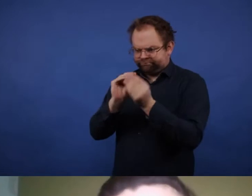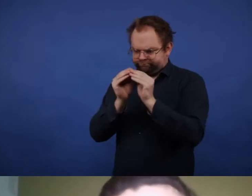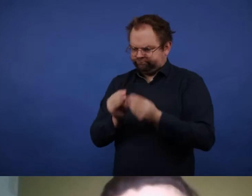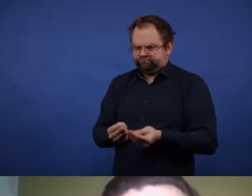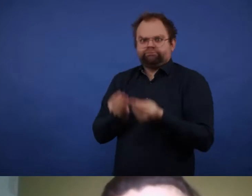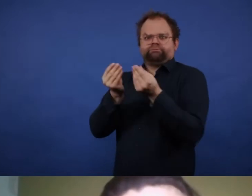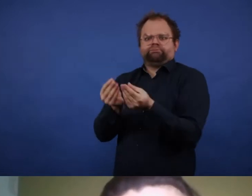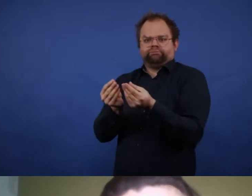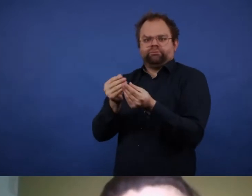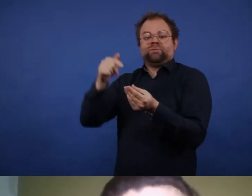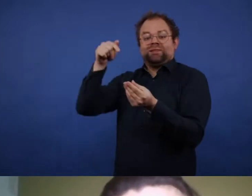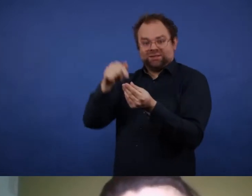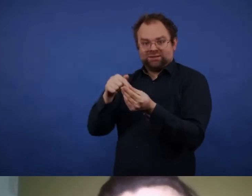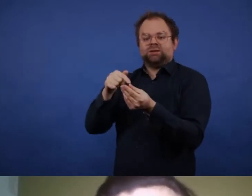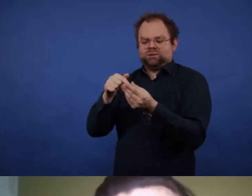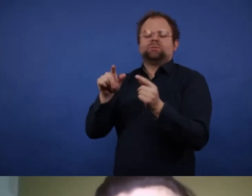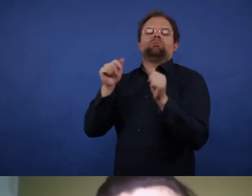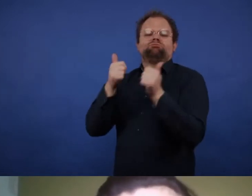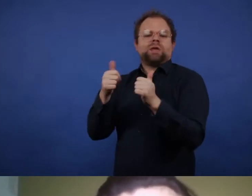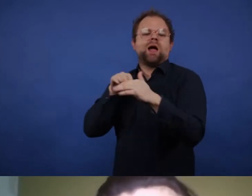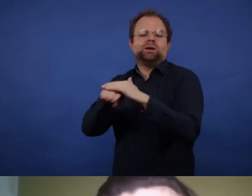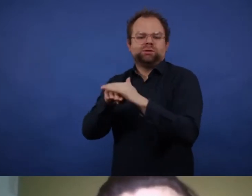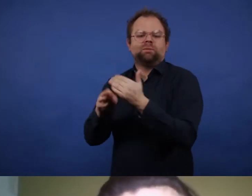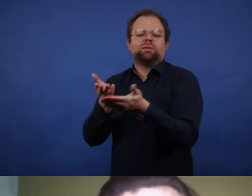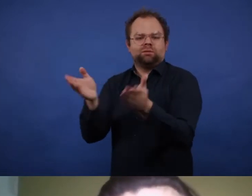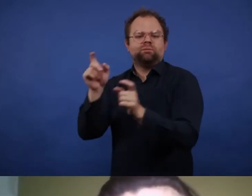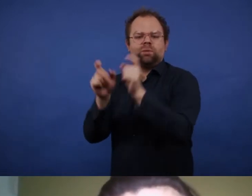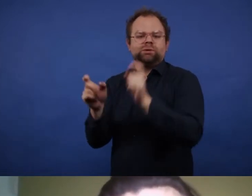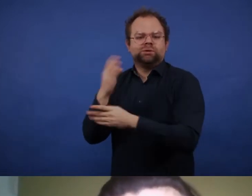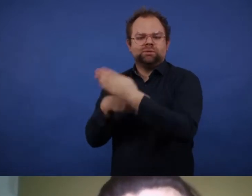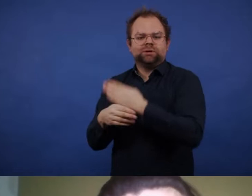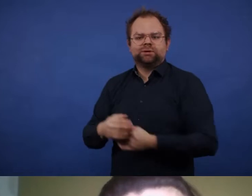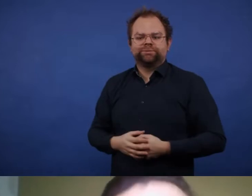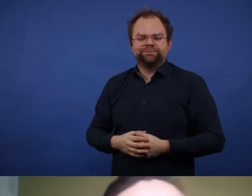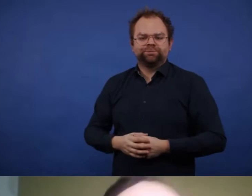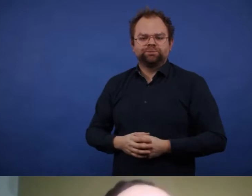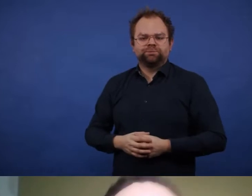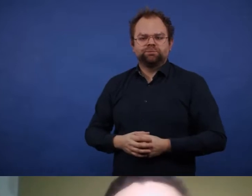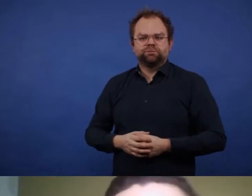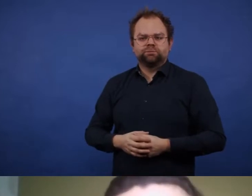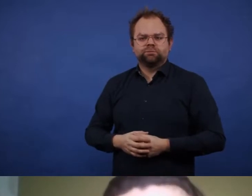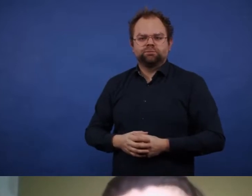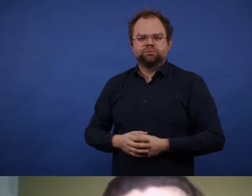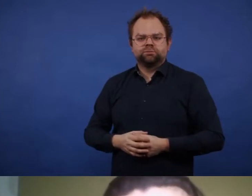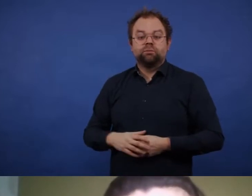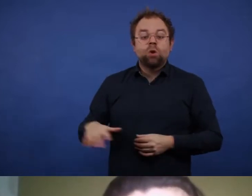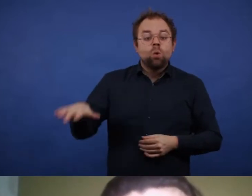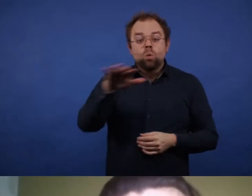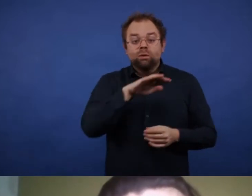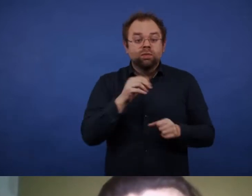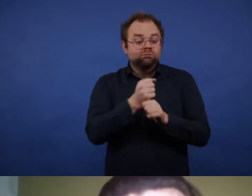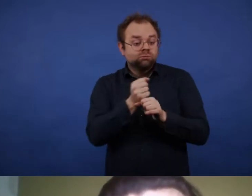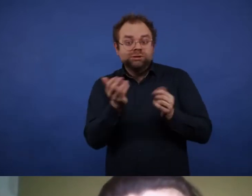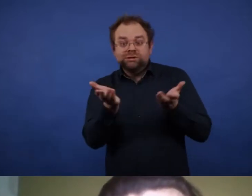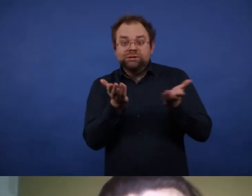So all services need to be provided to people with disability in a way that is accessible to them. So these services need to be adapted.